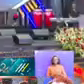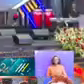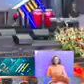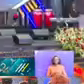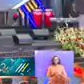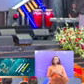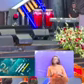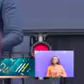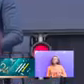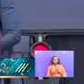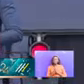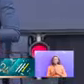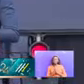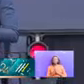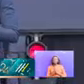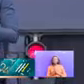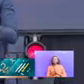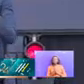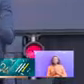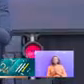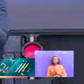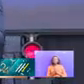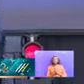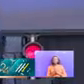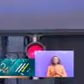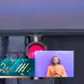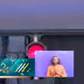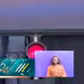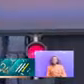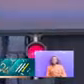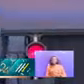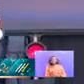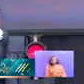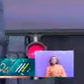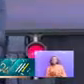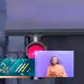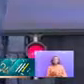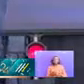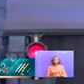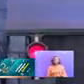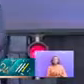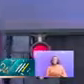pray I discovered that I discovered that